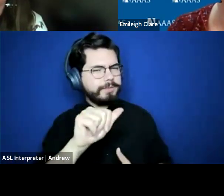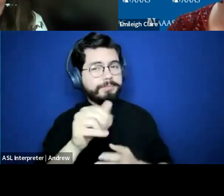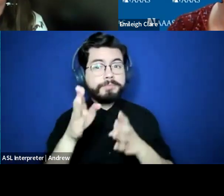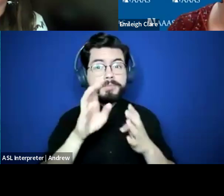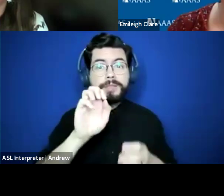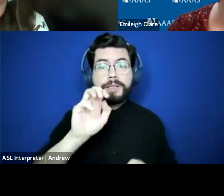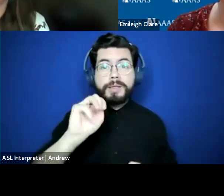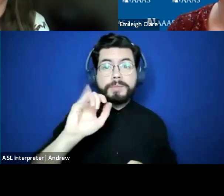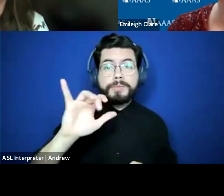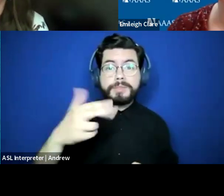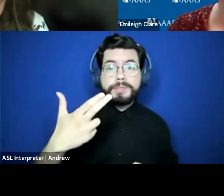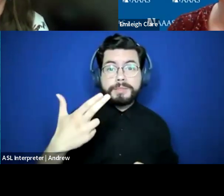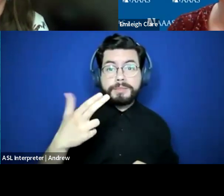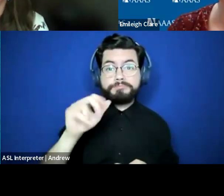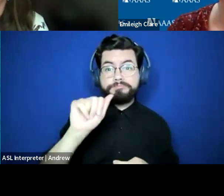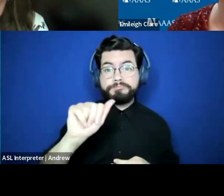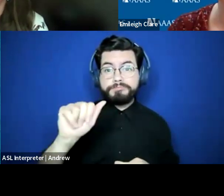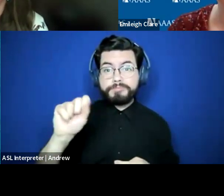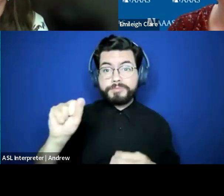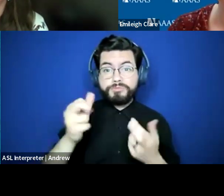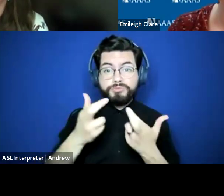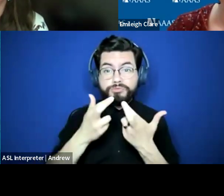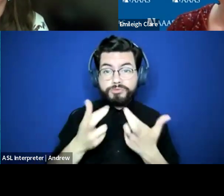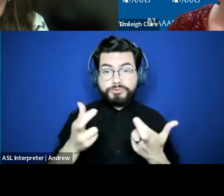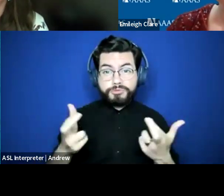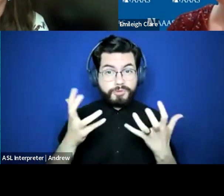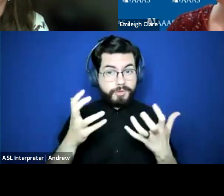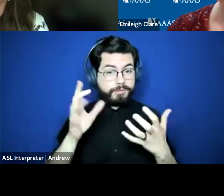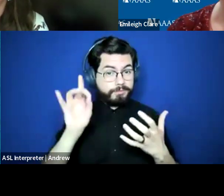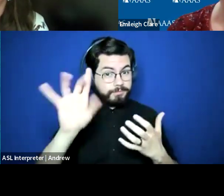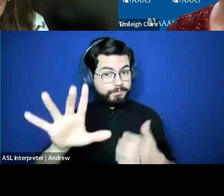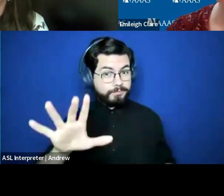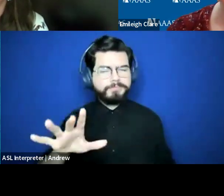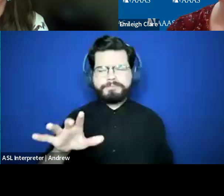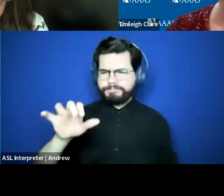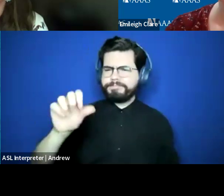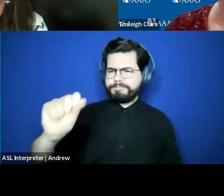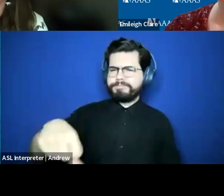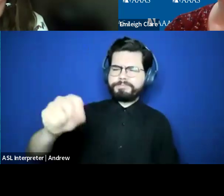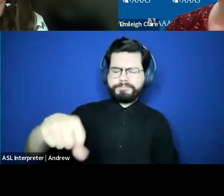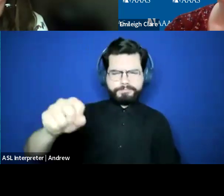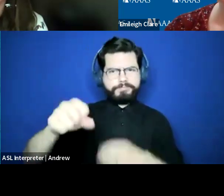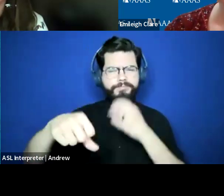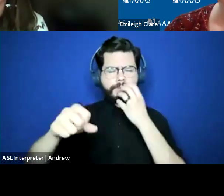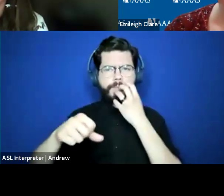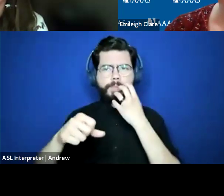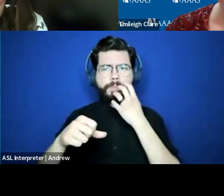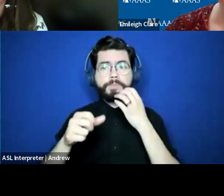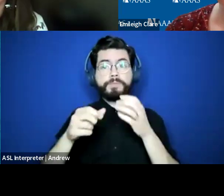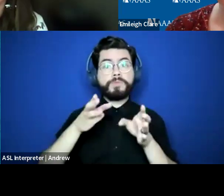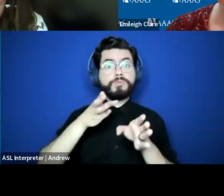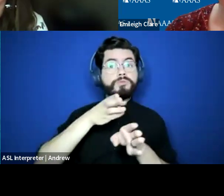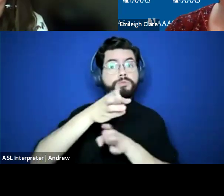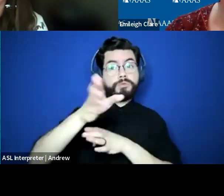Emileigh, are there any AAAS resources you'd like to point out? Sure. So for career development,